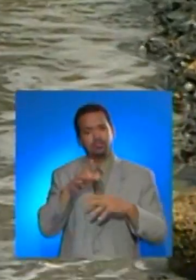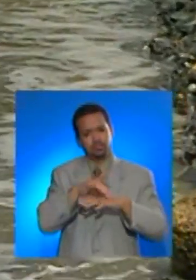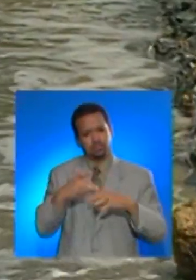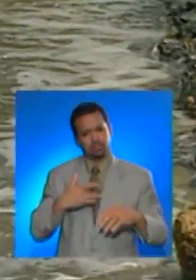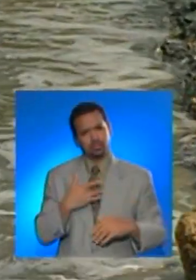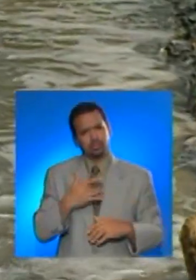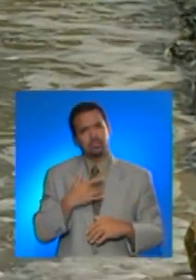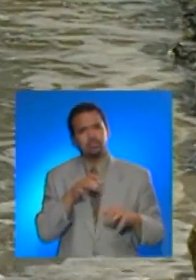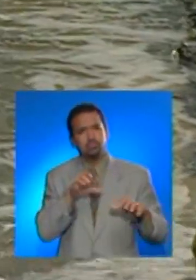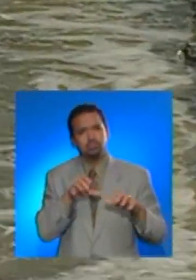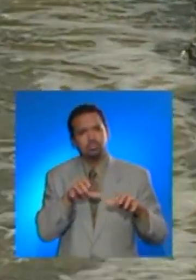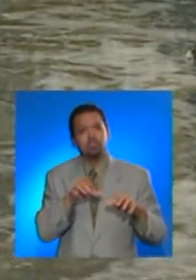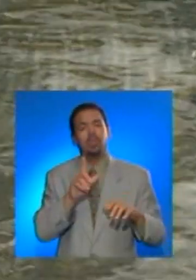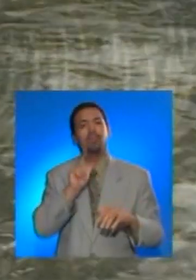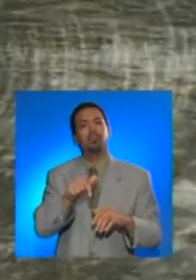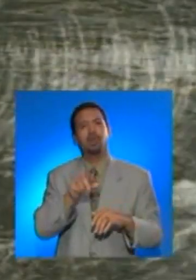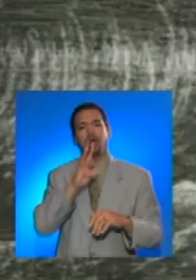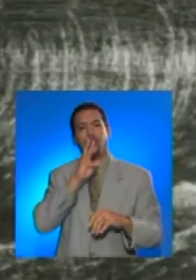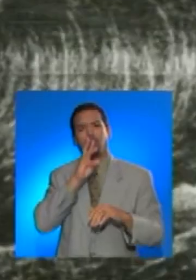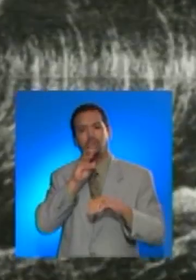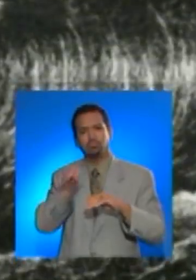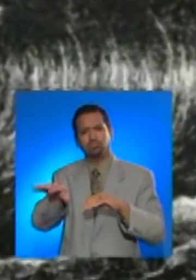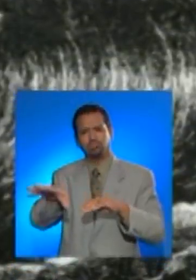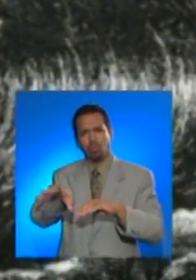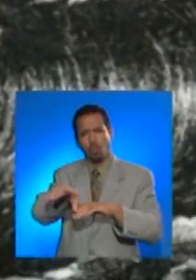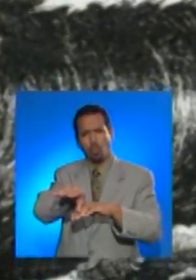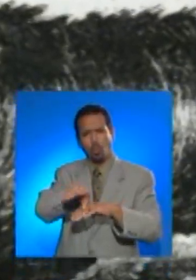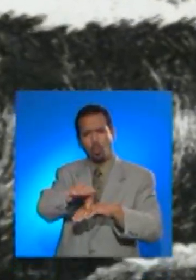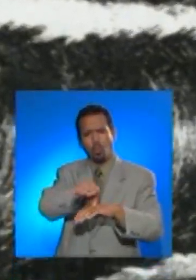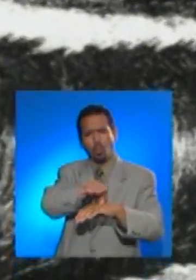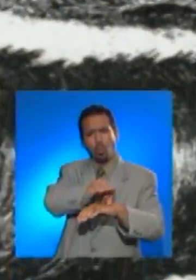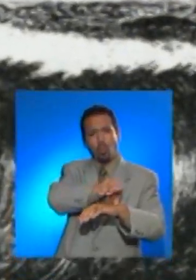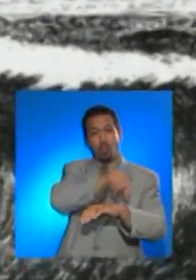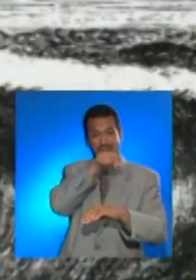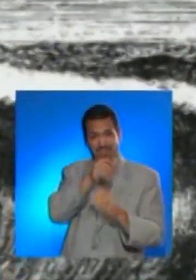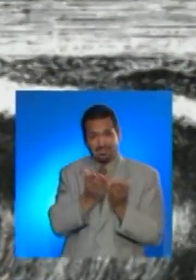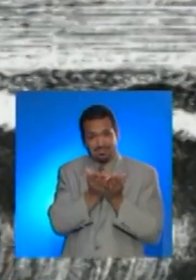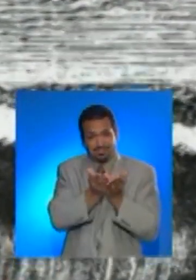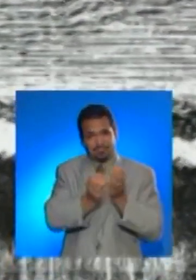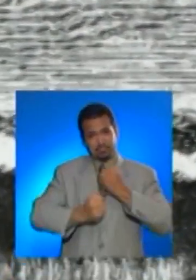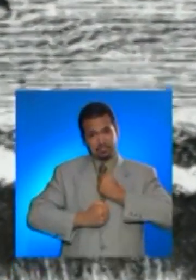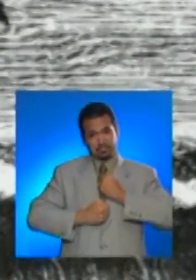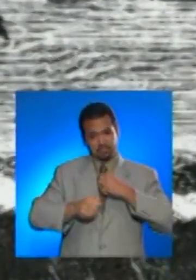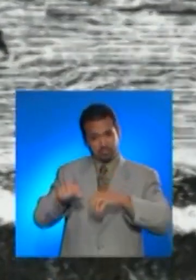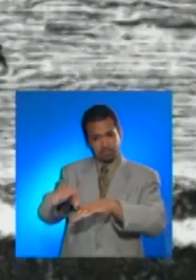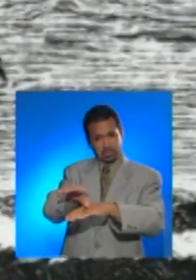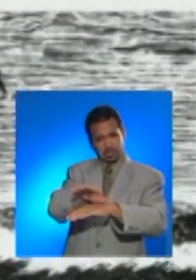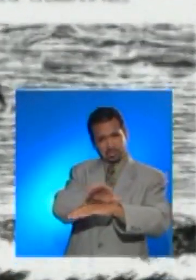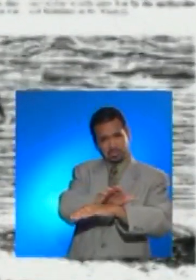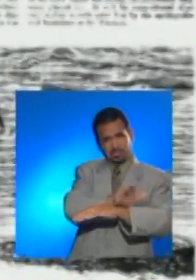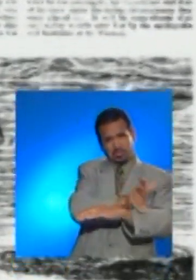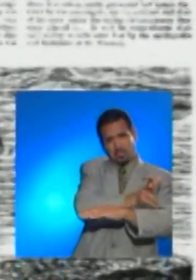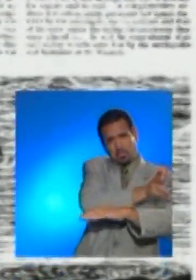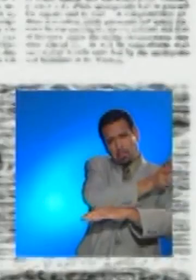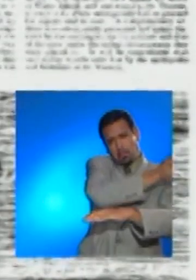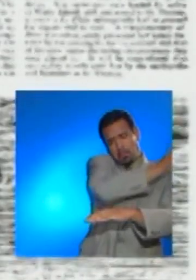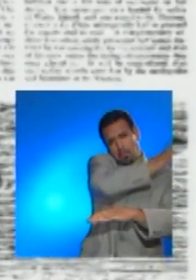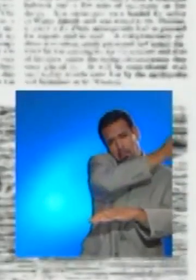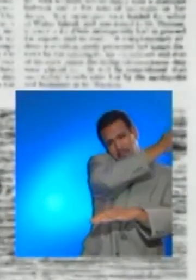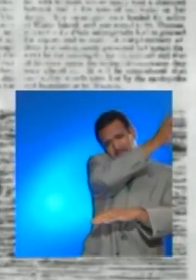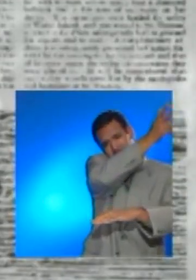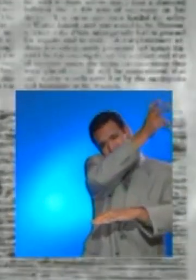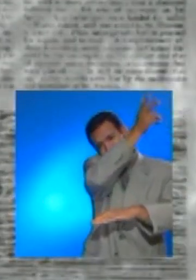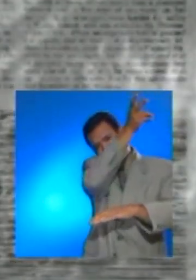recede. Then, it came back with such strength that it dragged an anchored vessel towards the beach. As the seawater retreated